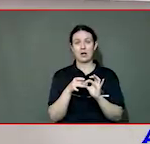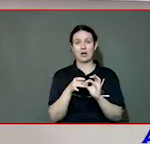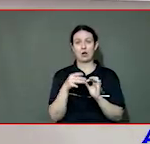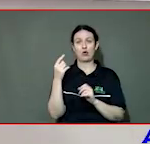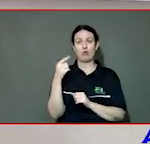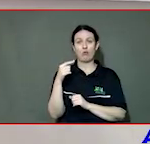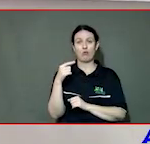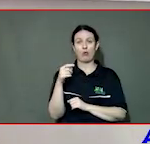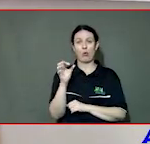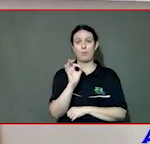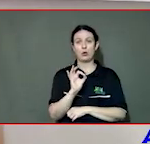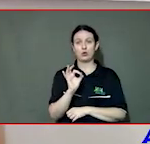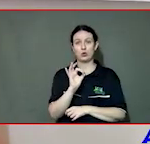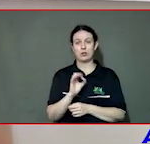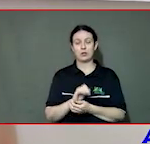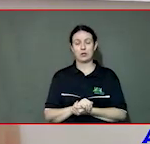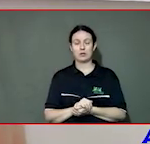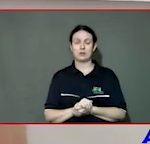per molecule.